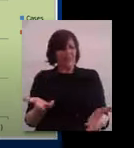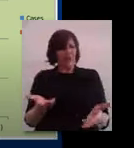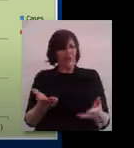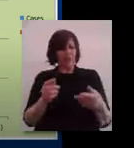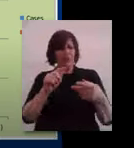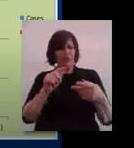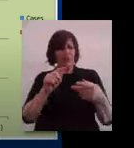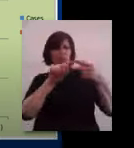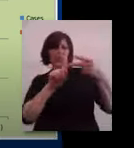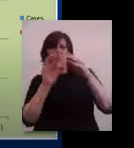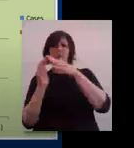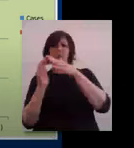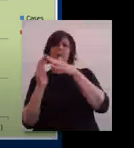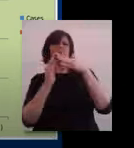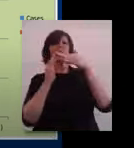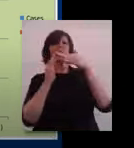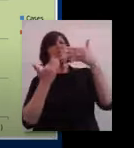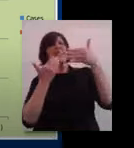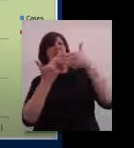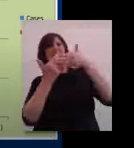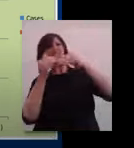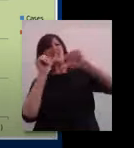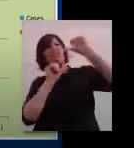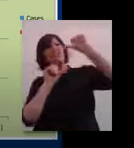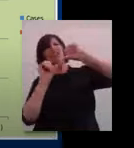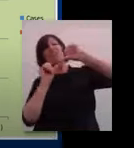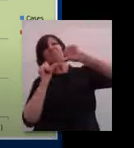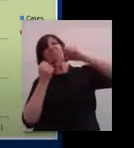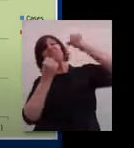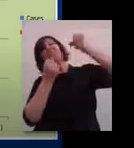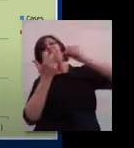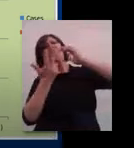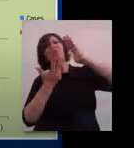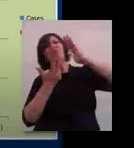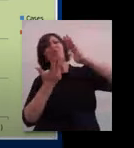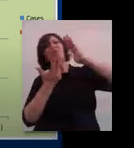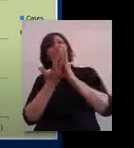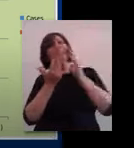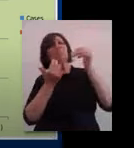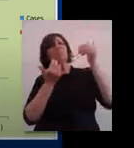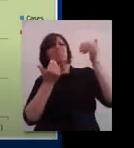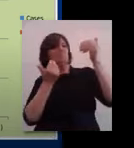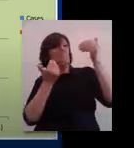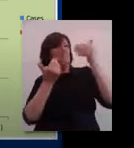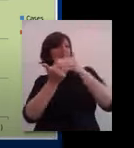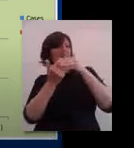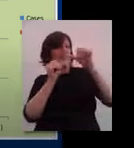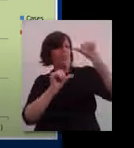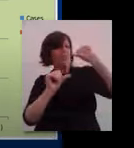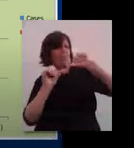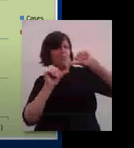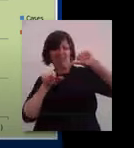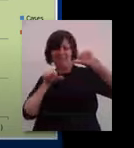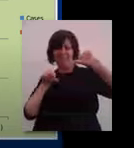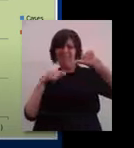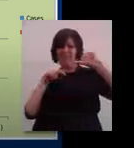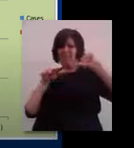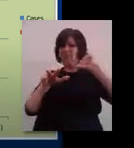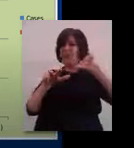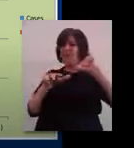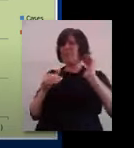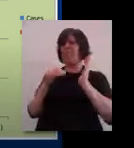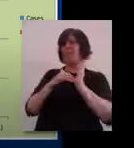far away from us. They're all about a 3-hour drive. And they have 300,000 more people per county, but